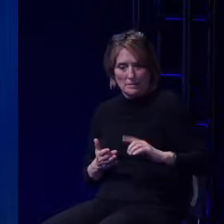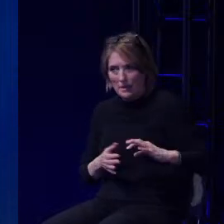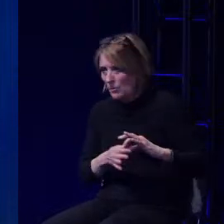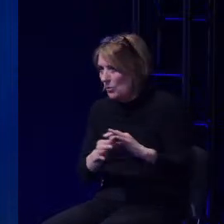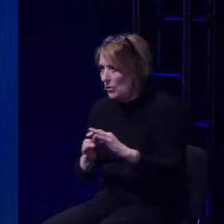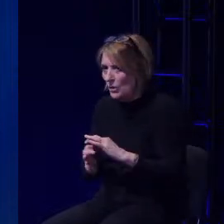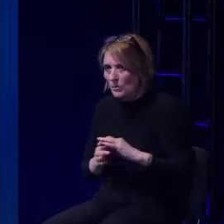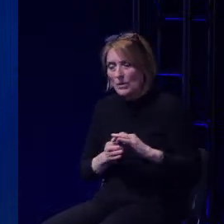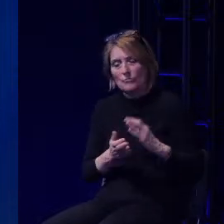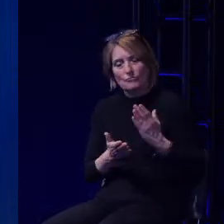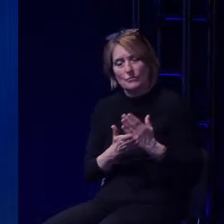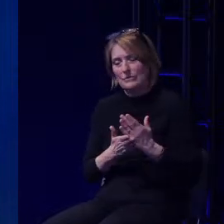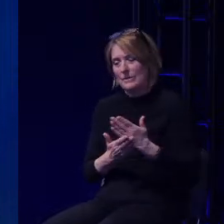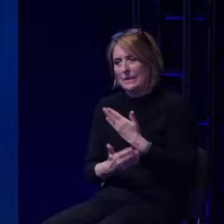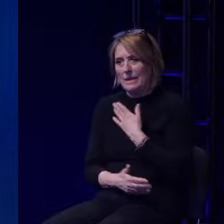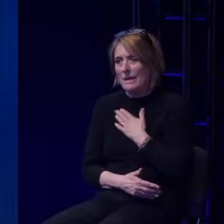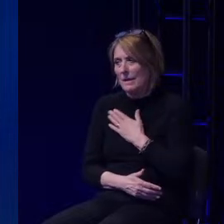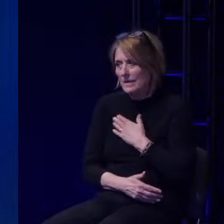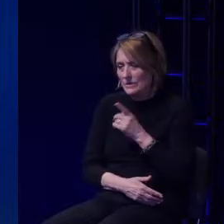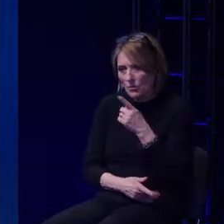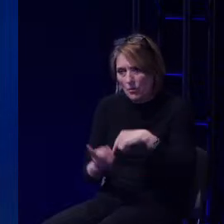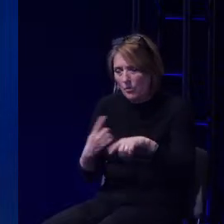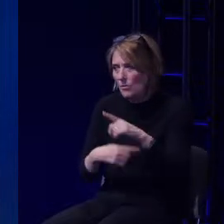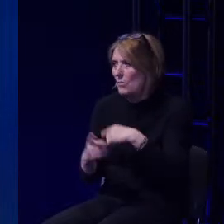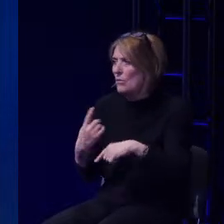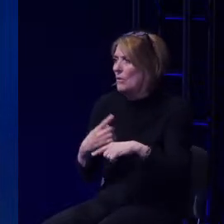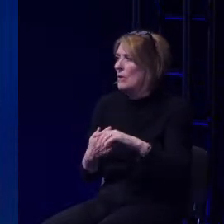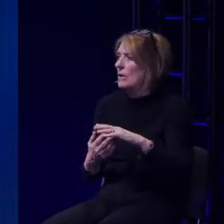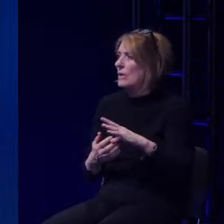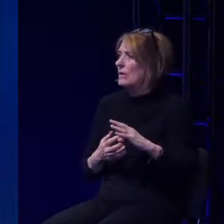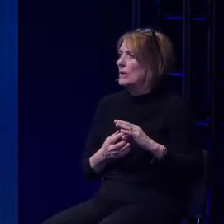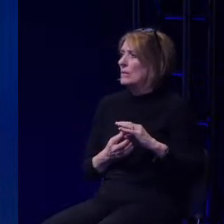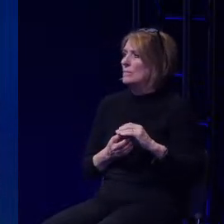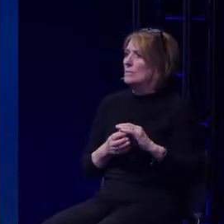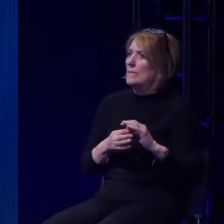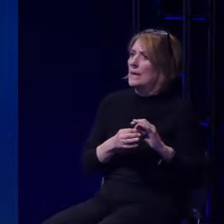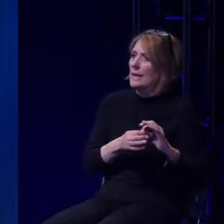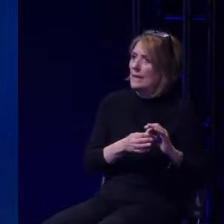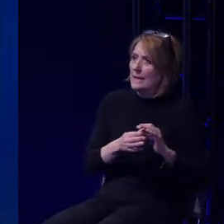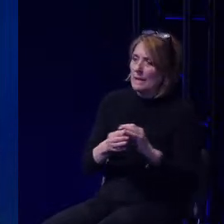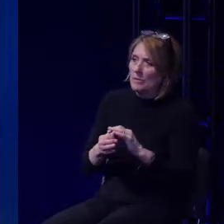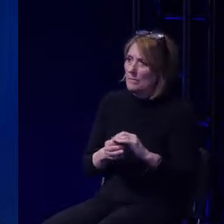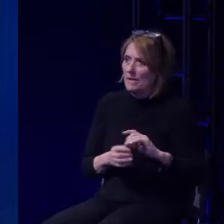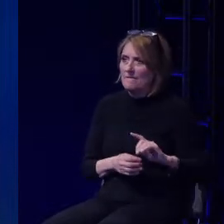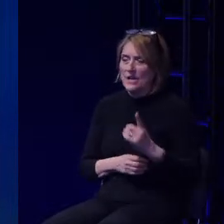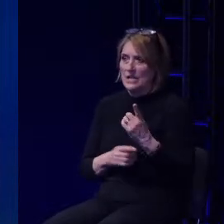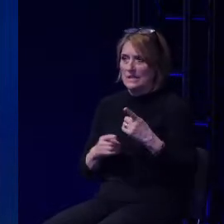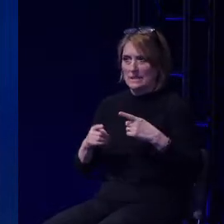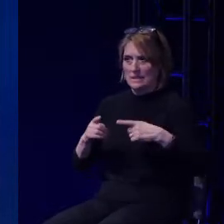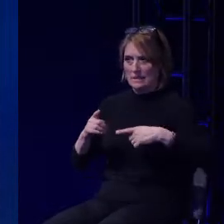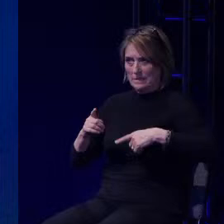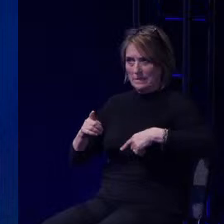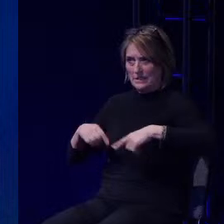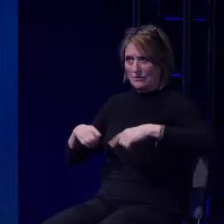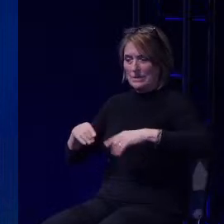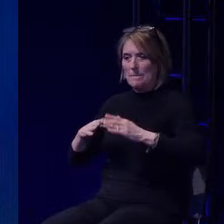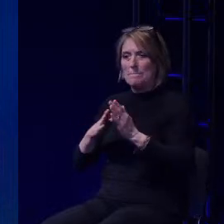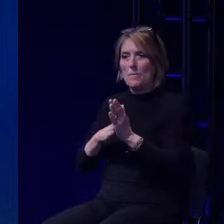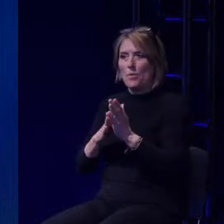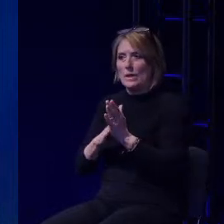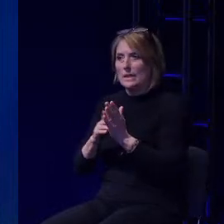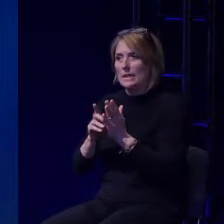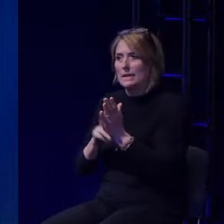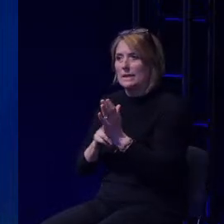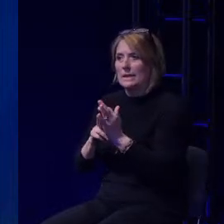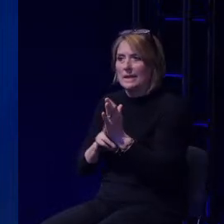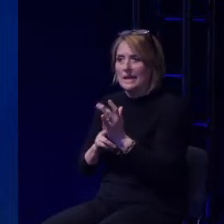who I really liked collaborating with. One of my very first directors is Morgan Neville, who,